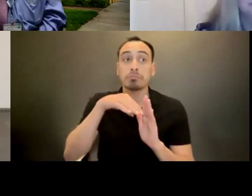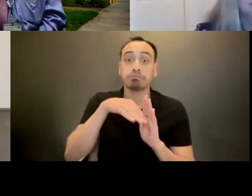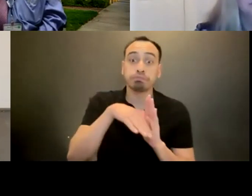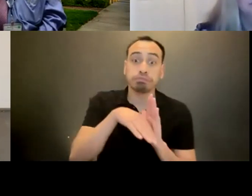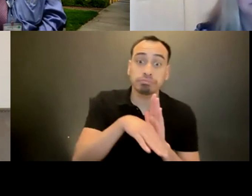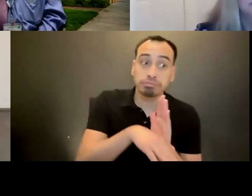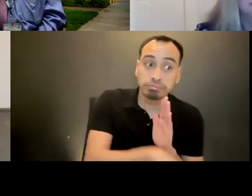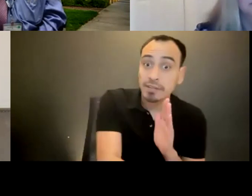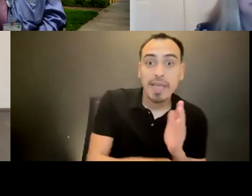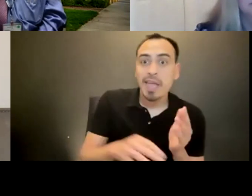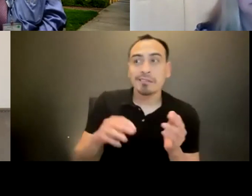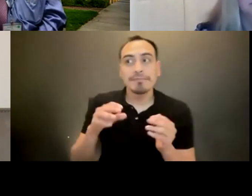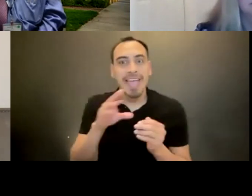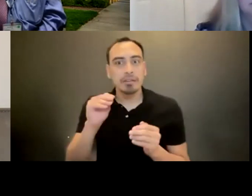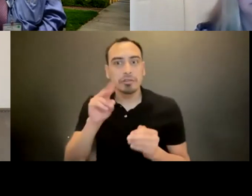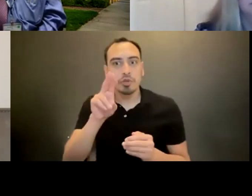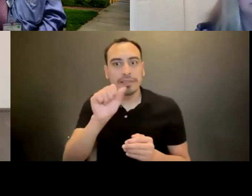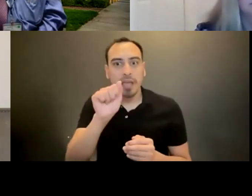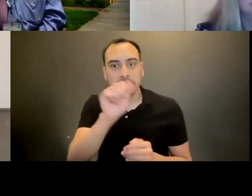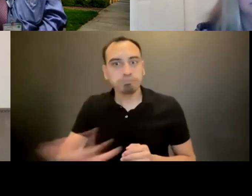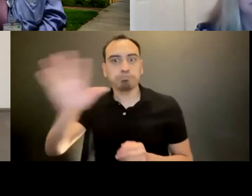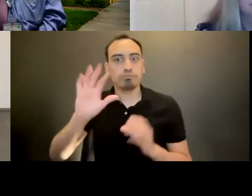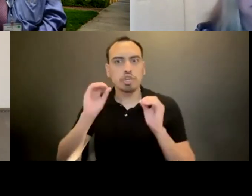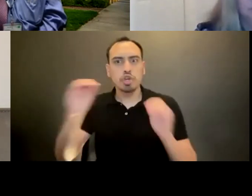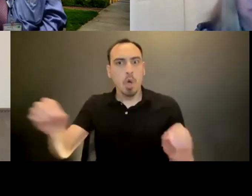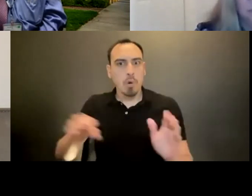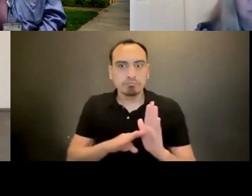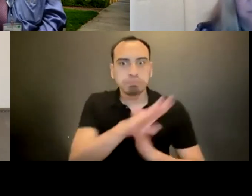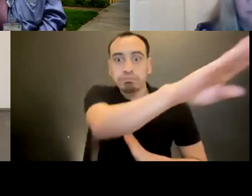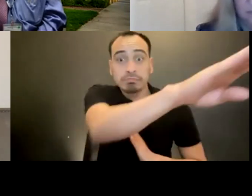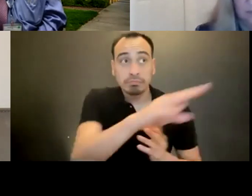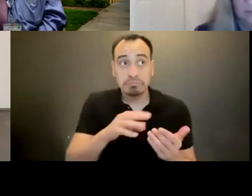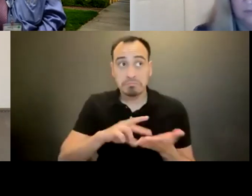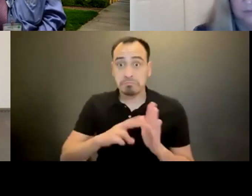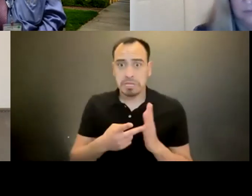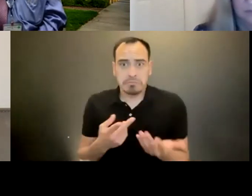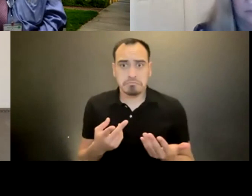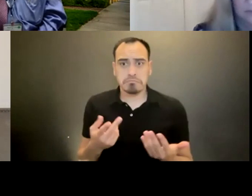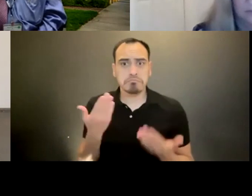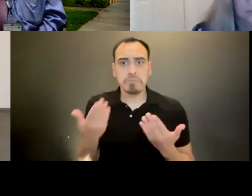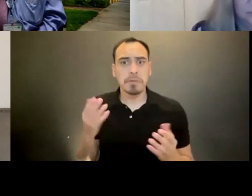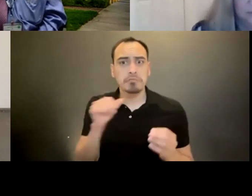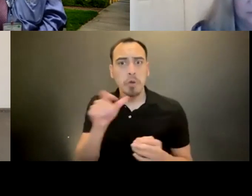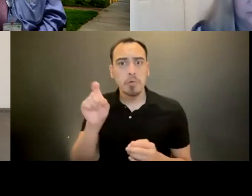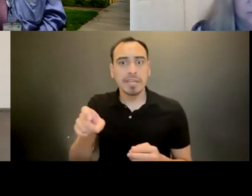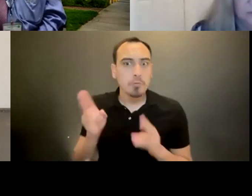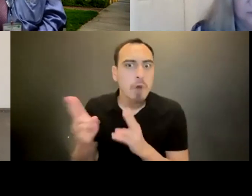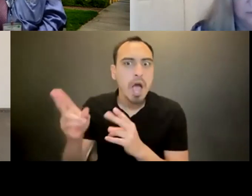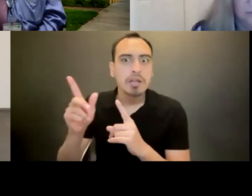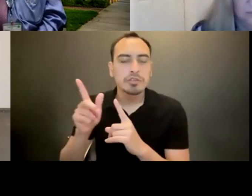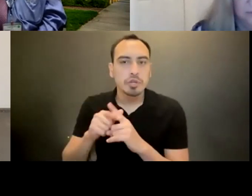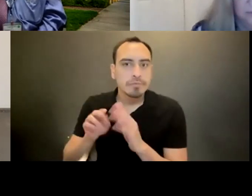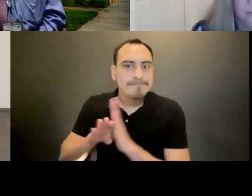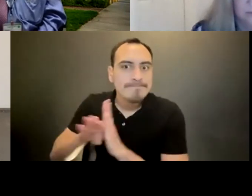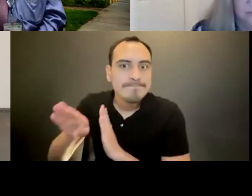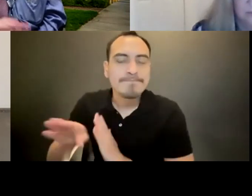in the United States, there may not be a rush to get out a variant vaccine. And we may start seeing what we